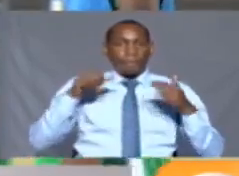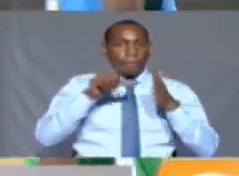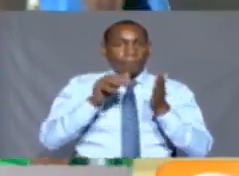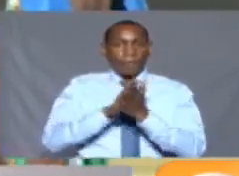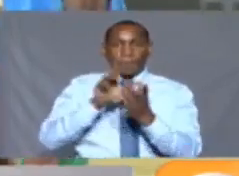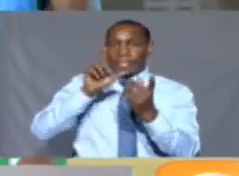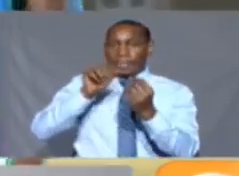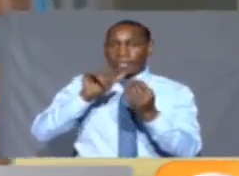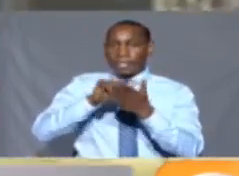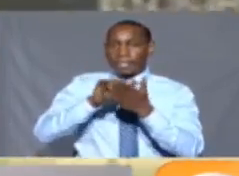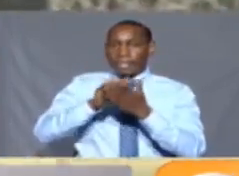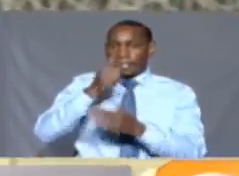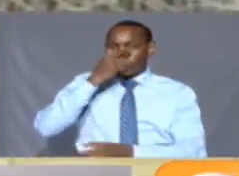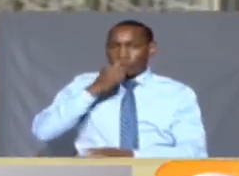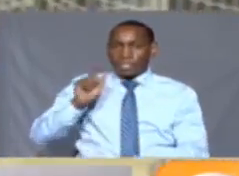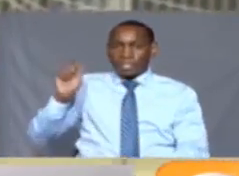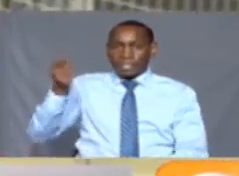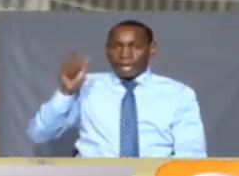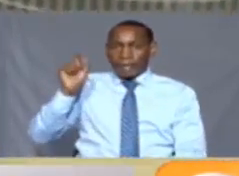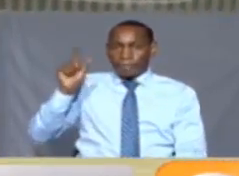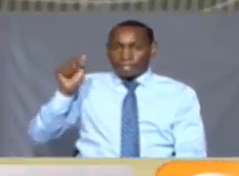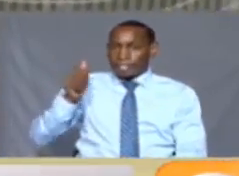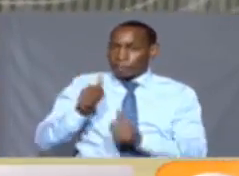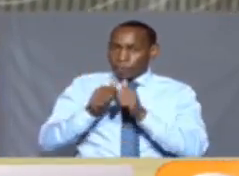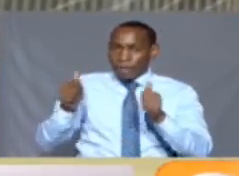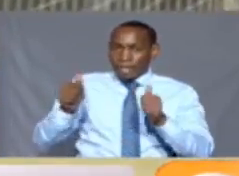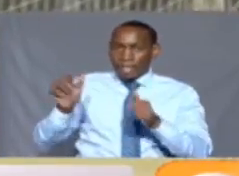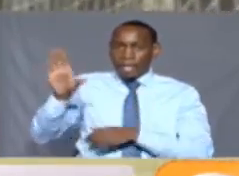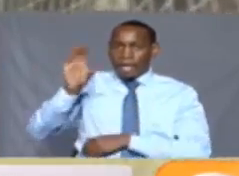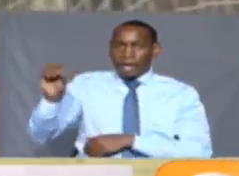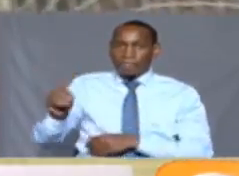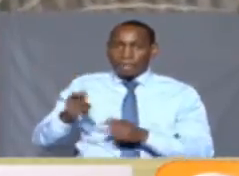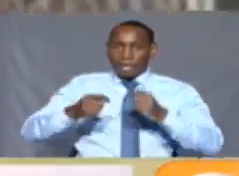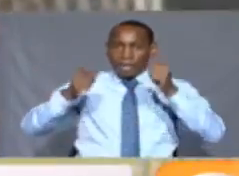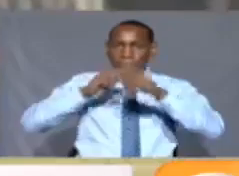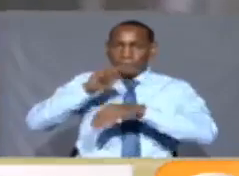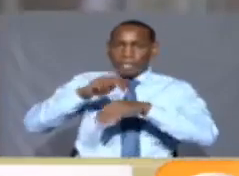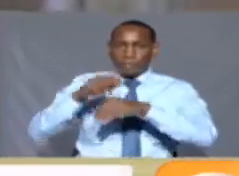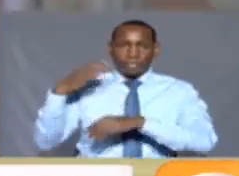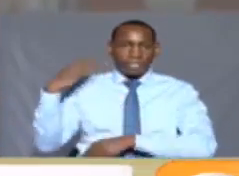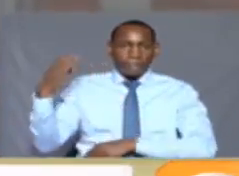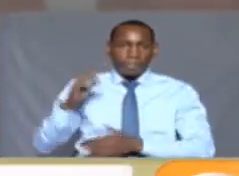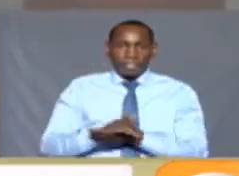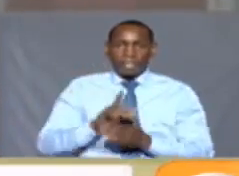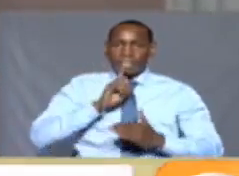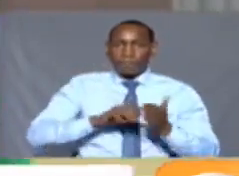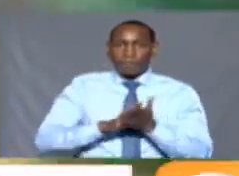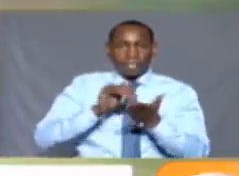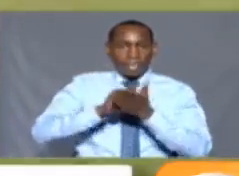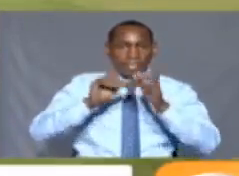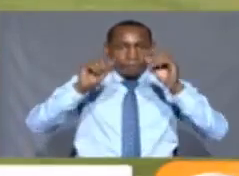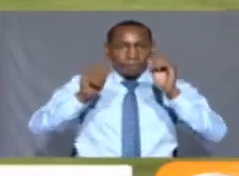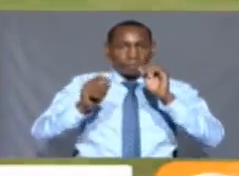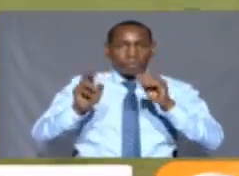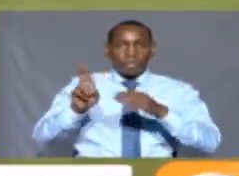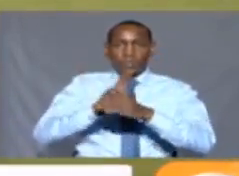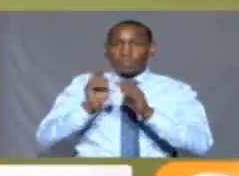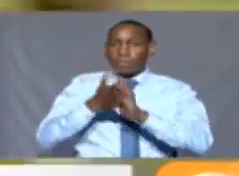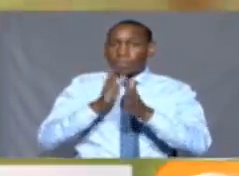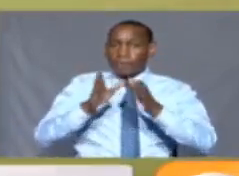that was purported to wish Harambee Stars well at the African Cup of Nations Championships. He claims his image was used without his